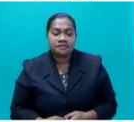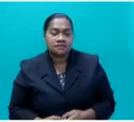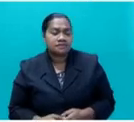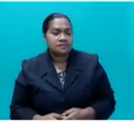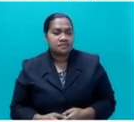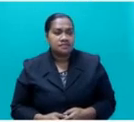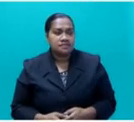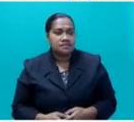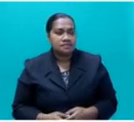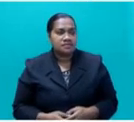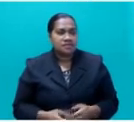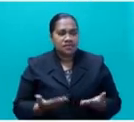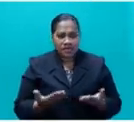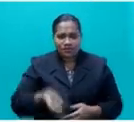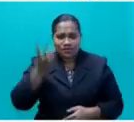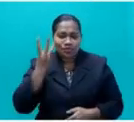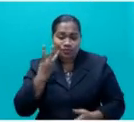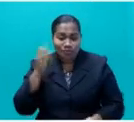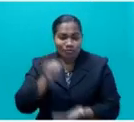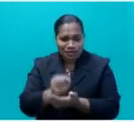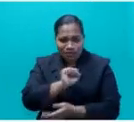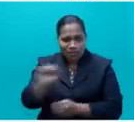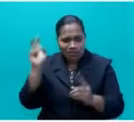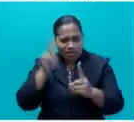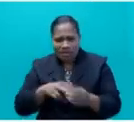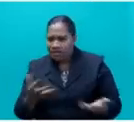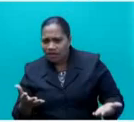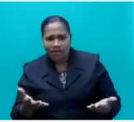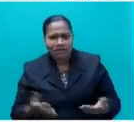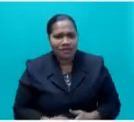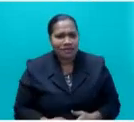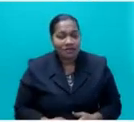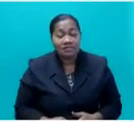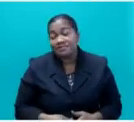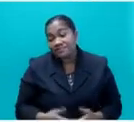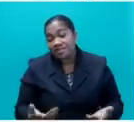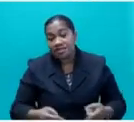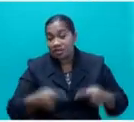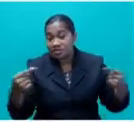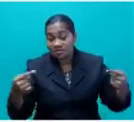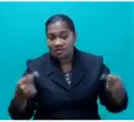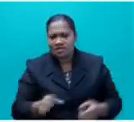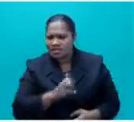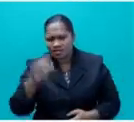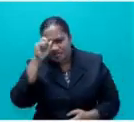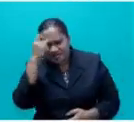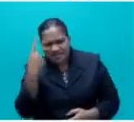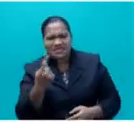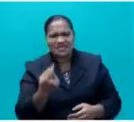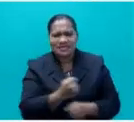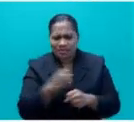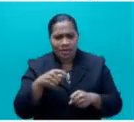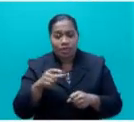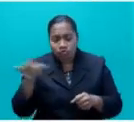to women's rights from that perspective, Mr. Speaker, sir. Mr. Speaker, sir, obviously she doesn't understand the power dynamics, nor is she committed to